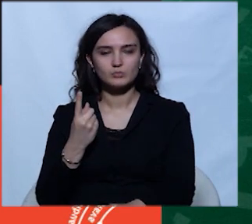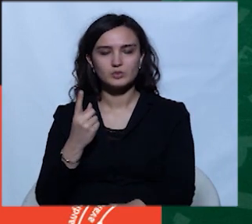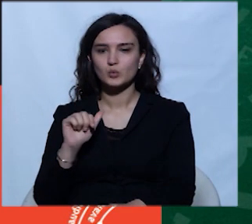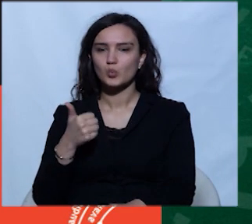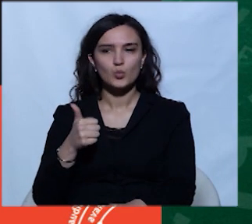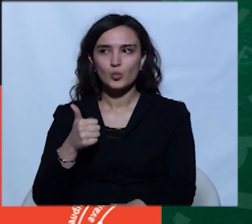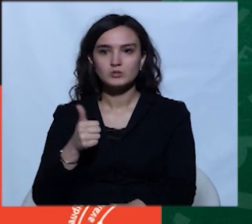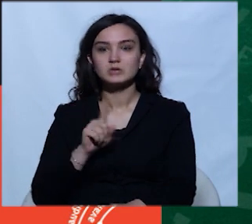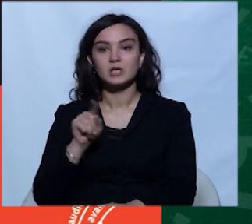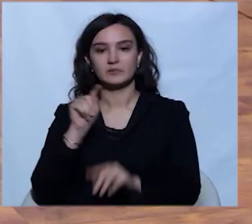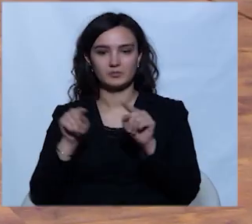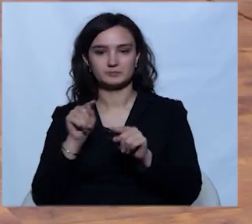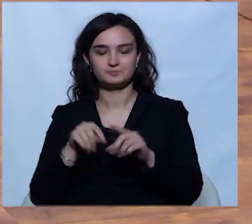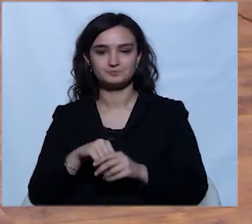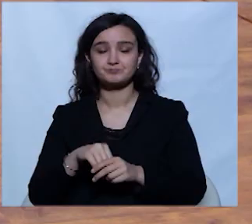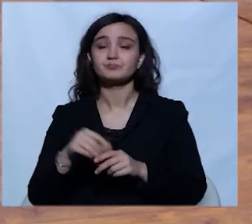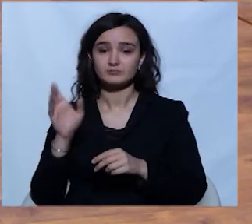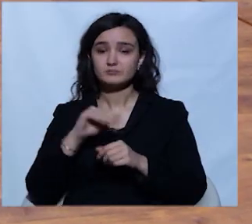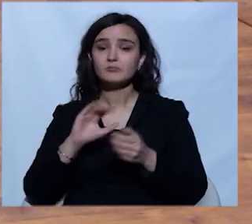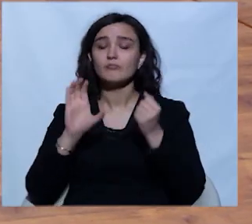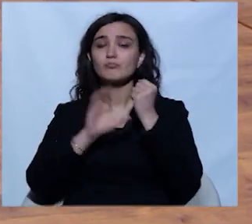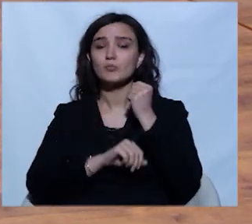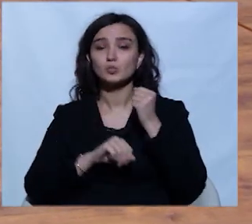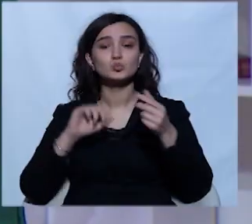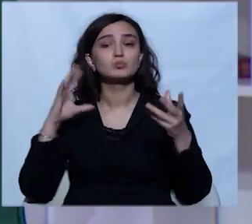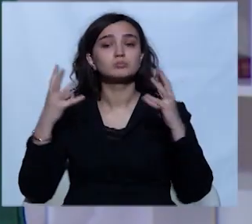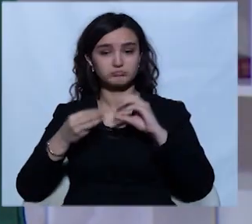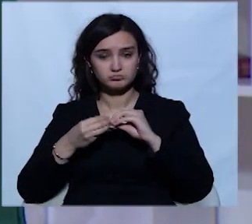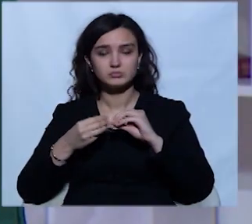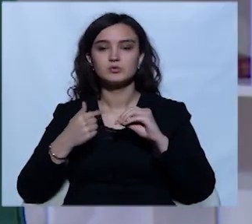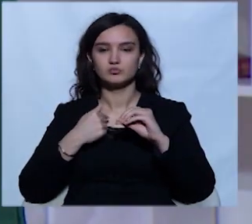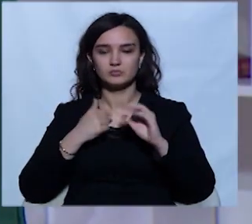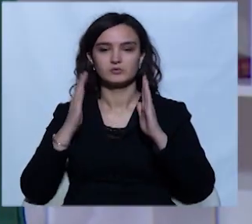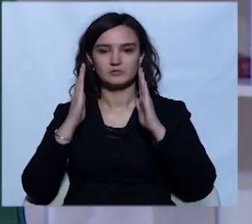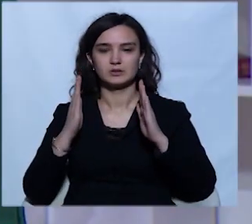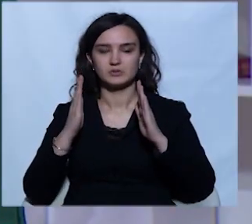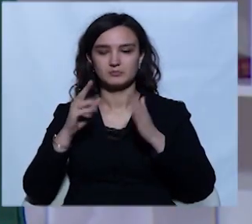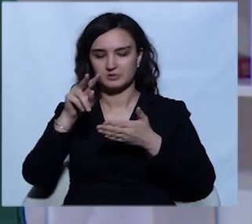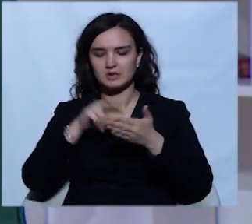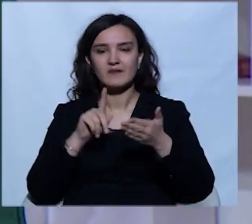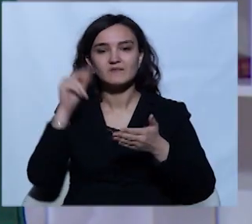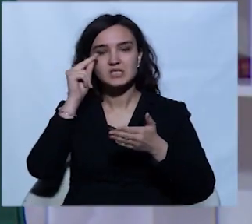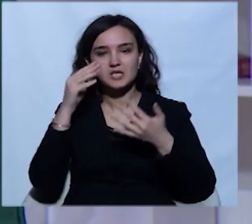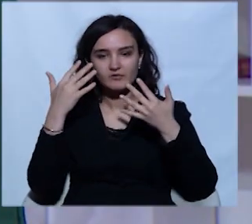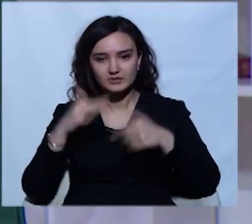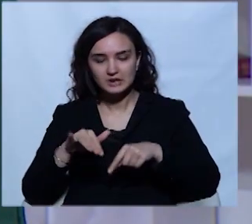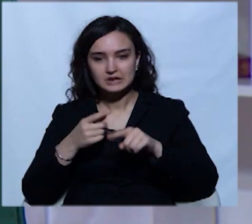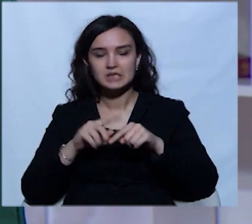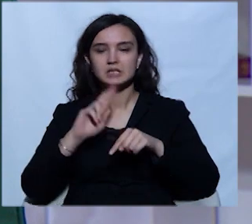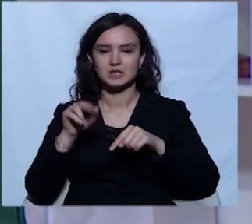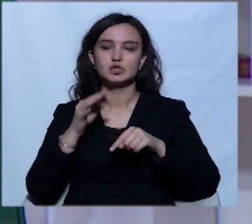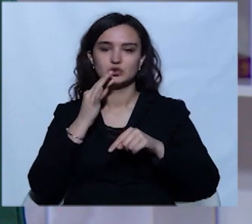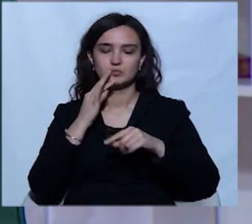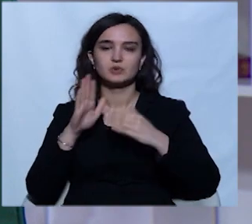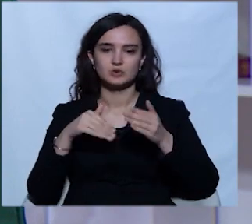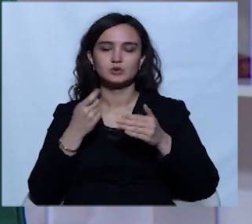what. And finally, to conclude, we will review what we've learned and go over